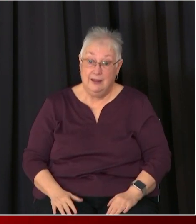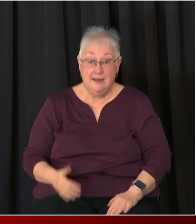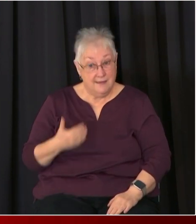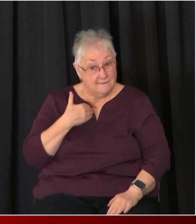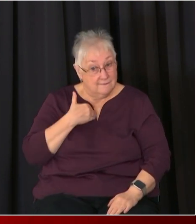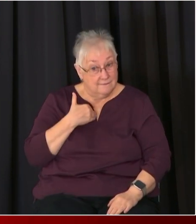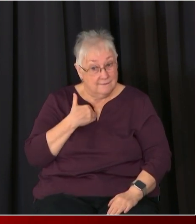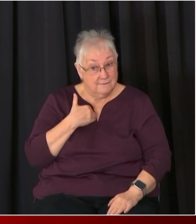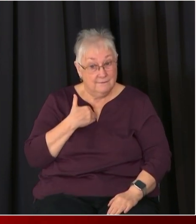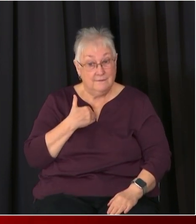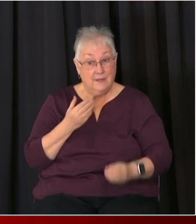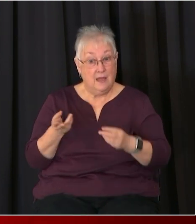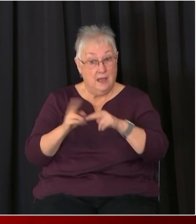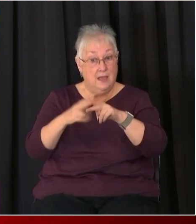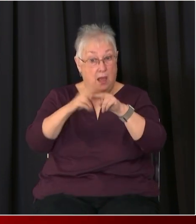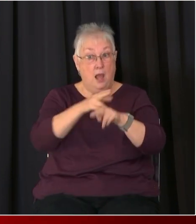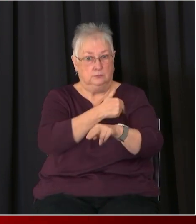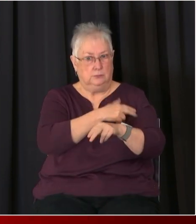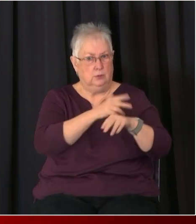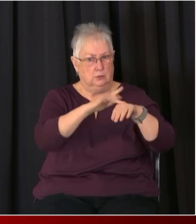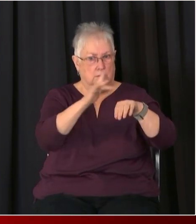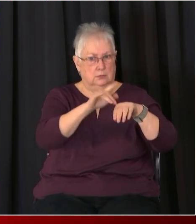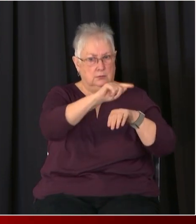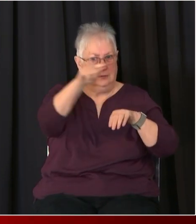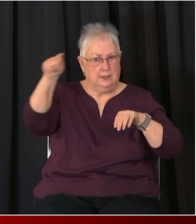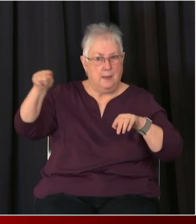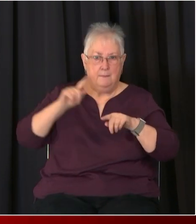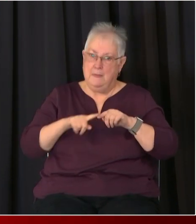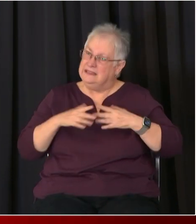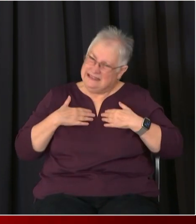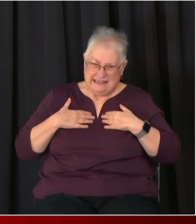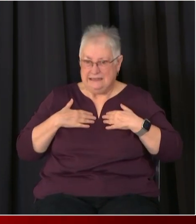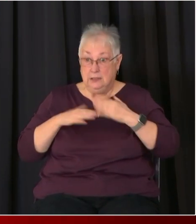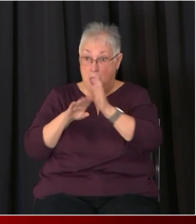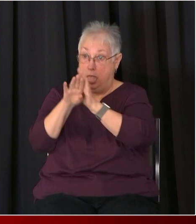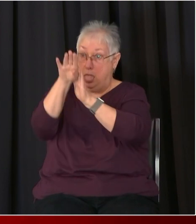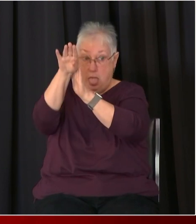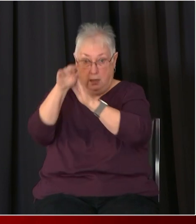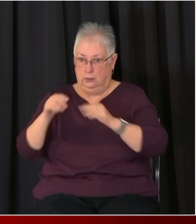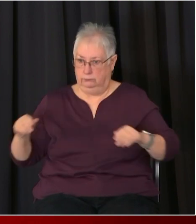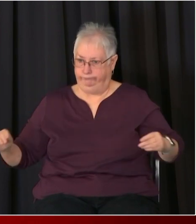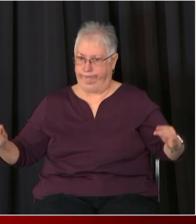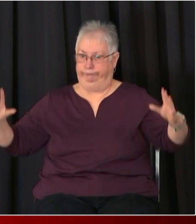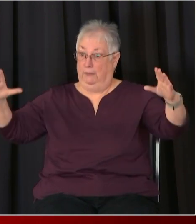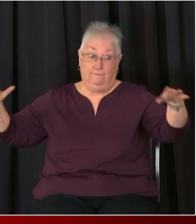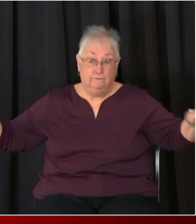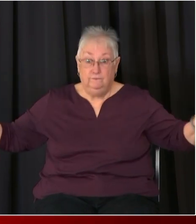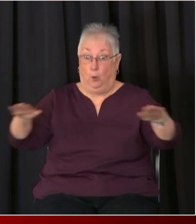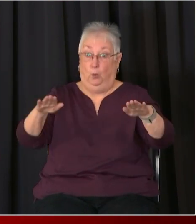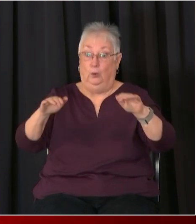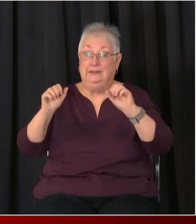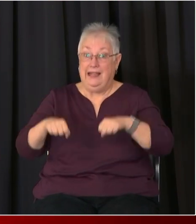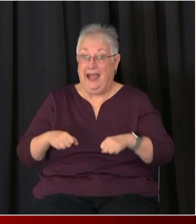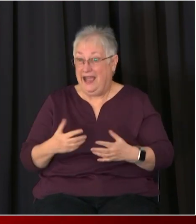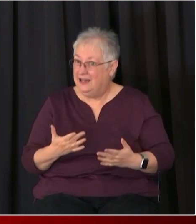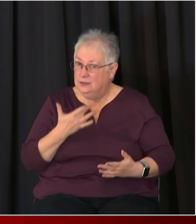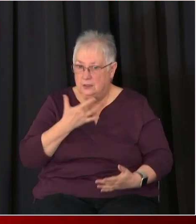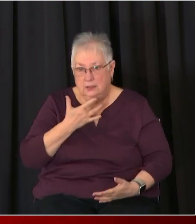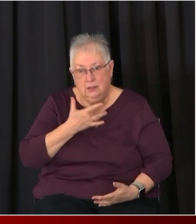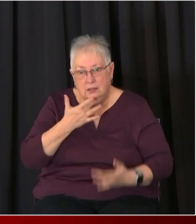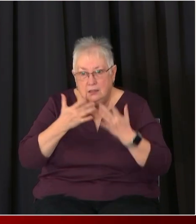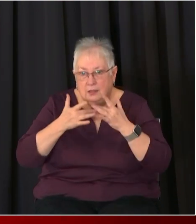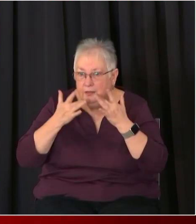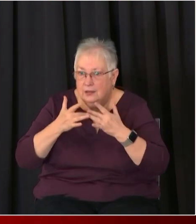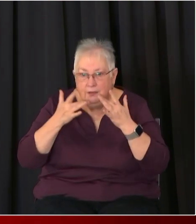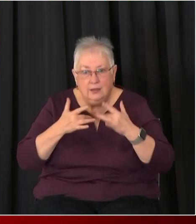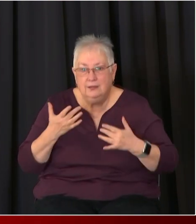beginning to be an increase of the percentage of those patients who are COVID-19 patients. And so things